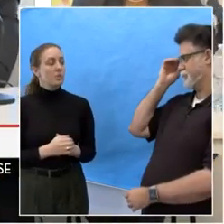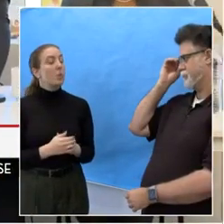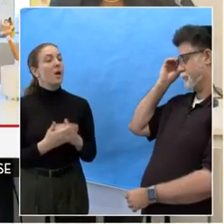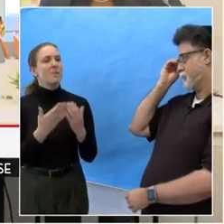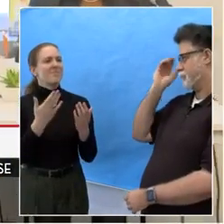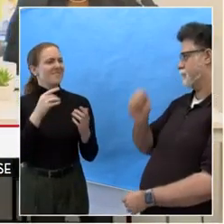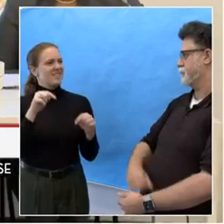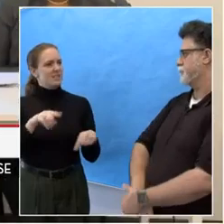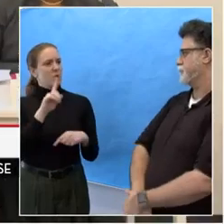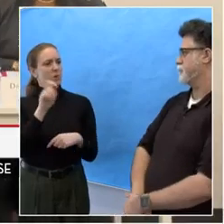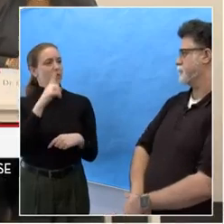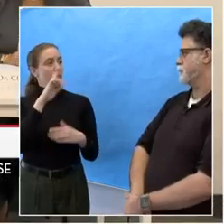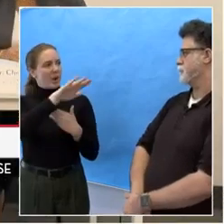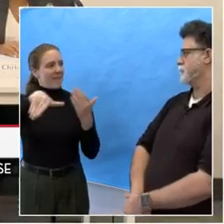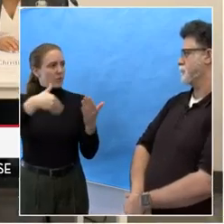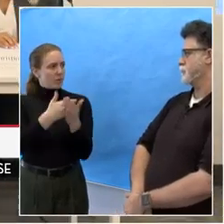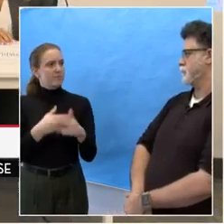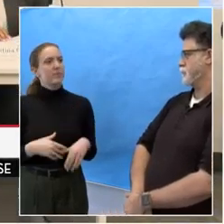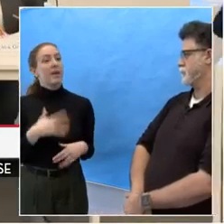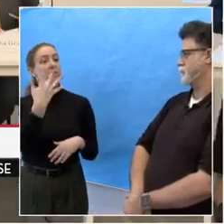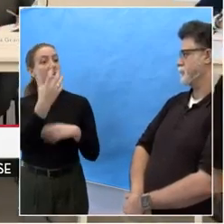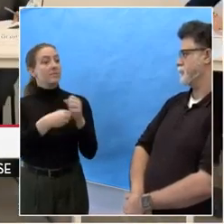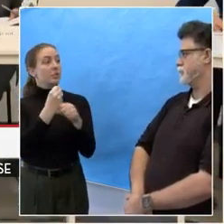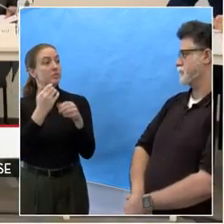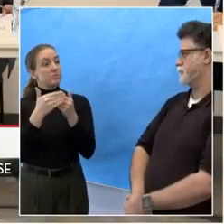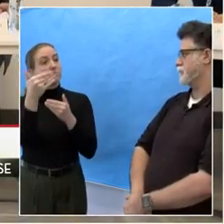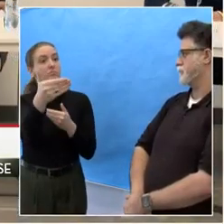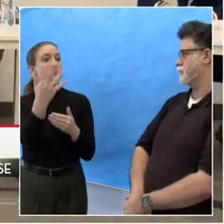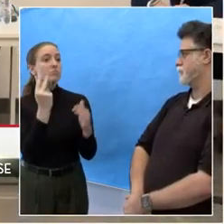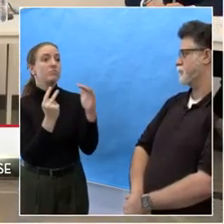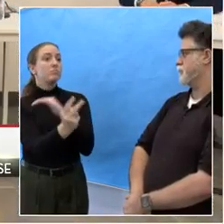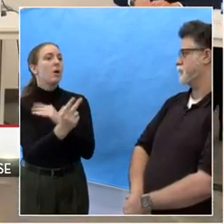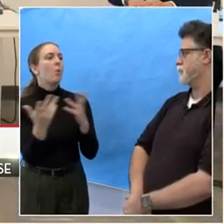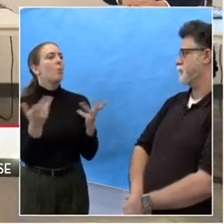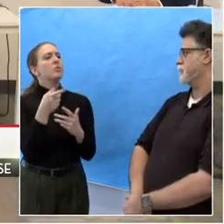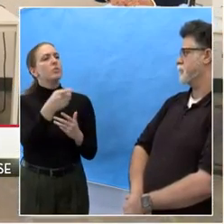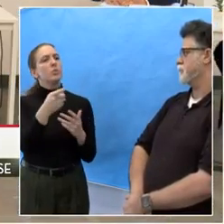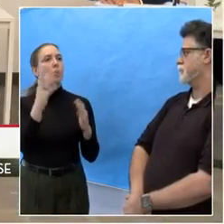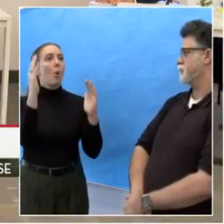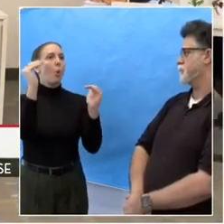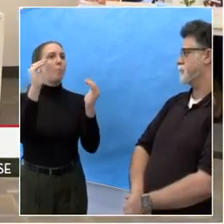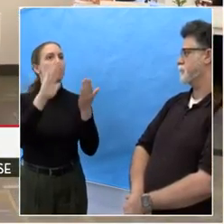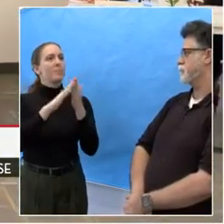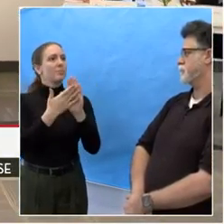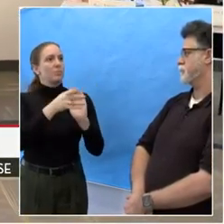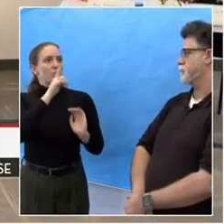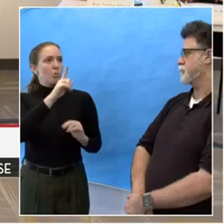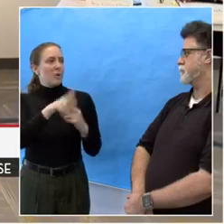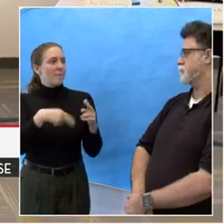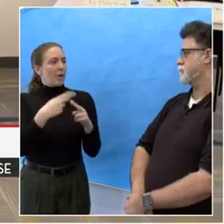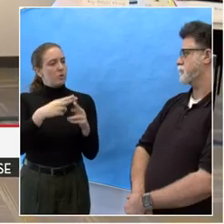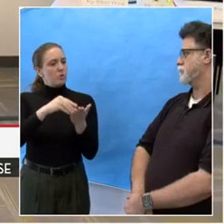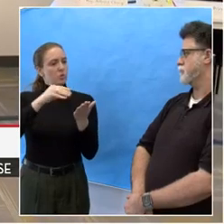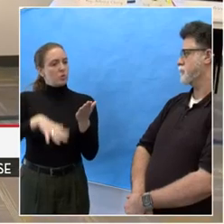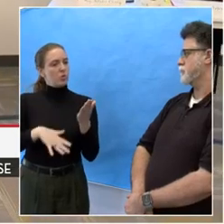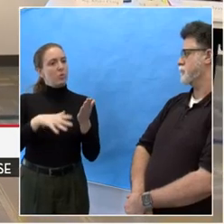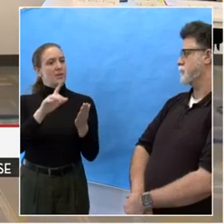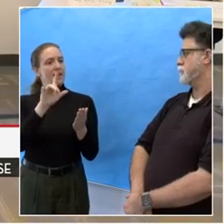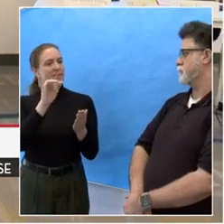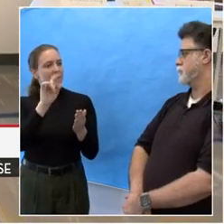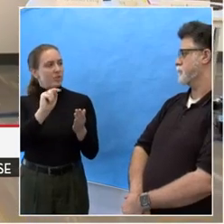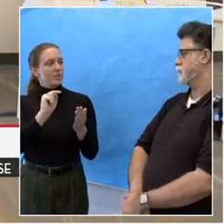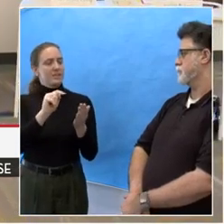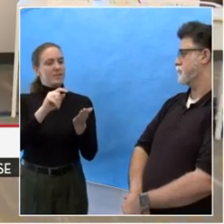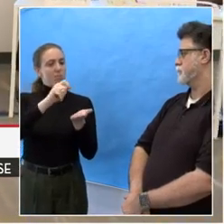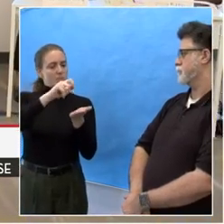everyone. 5 years from now, what do you hope to be true about student literacy skills in the District of Columbia? Each of you have 2